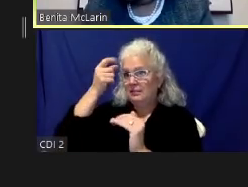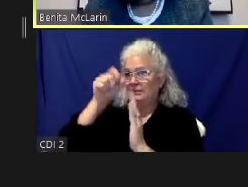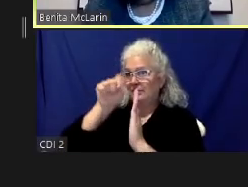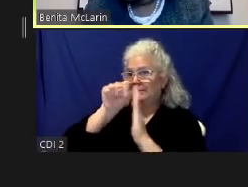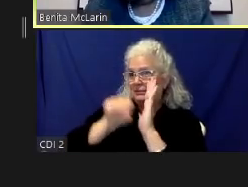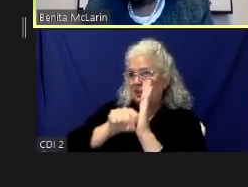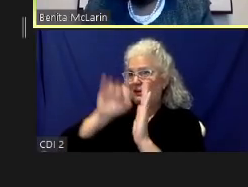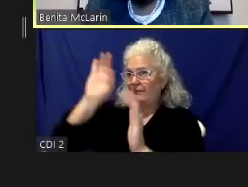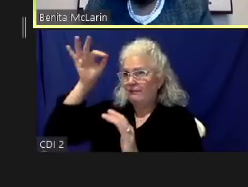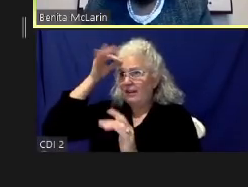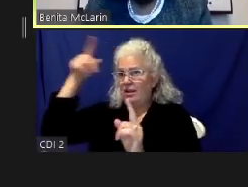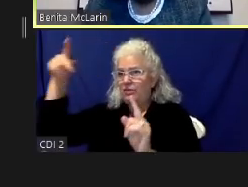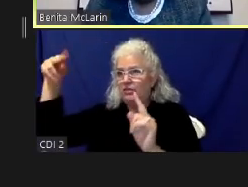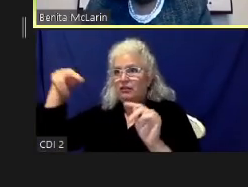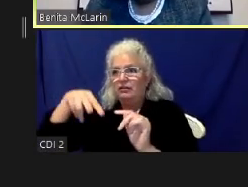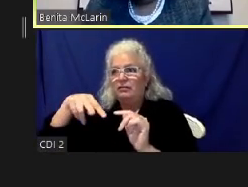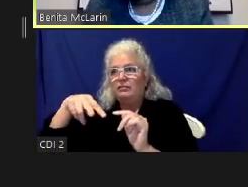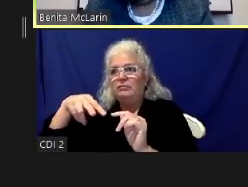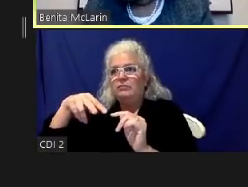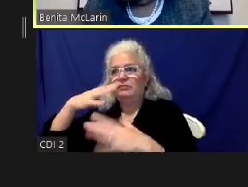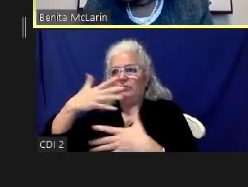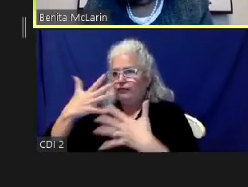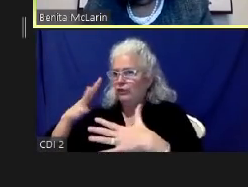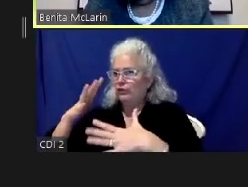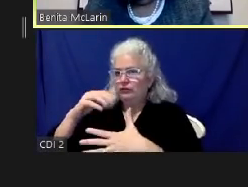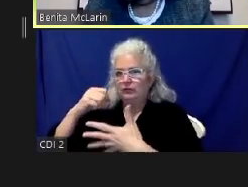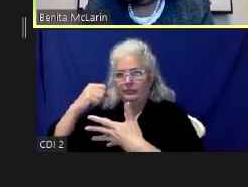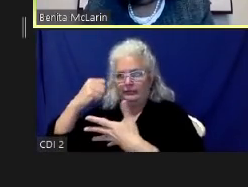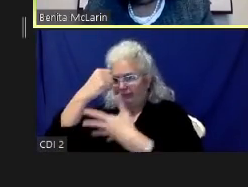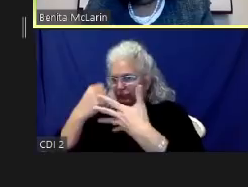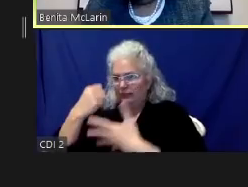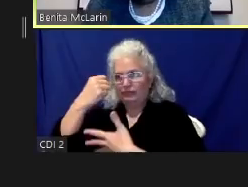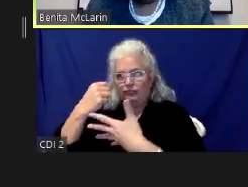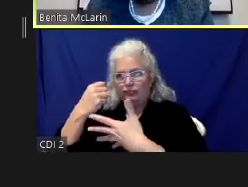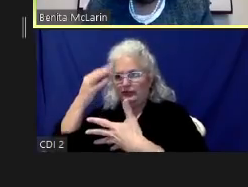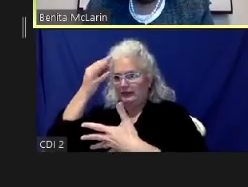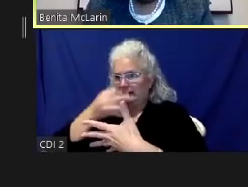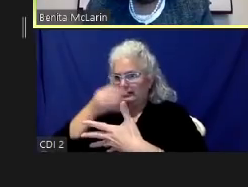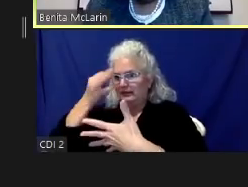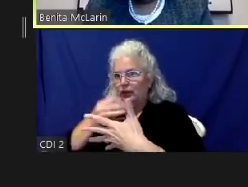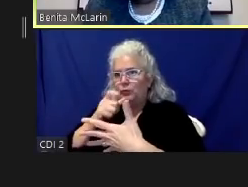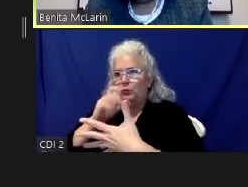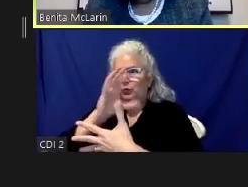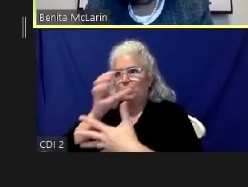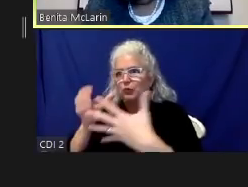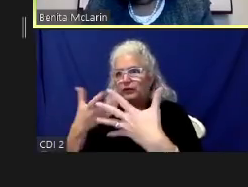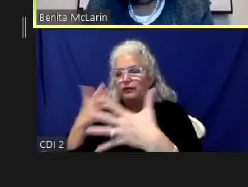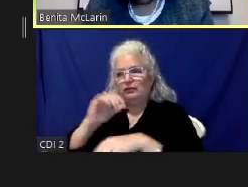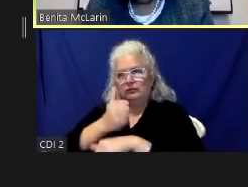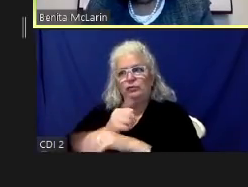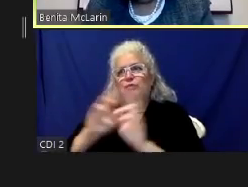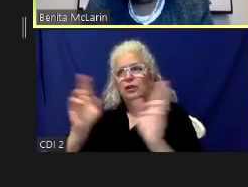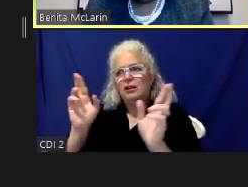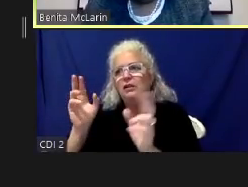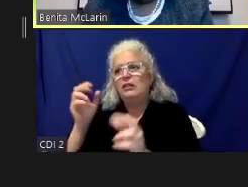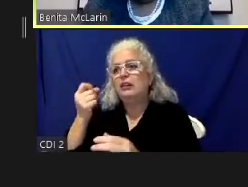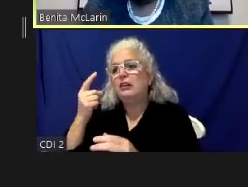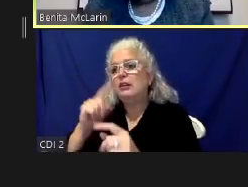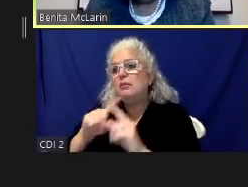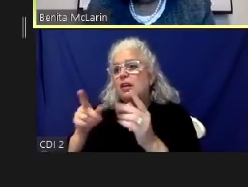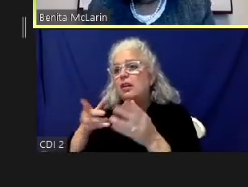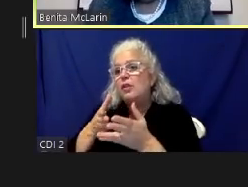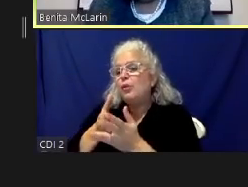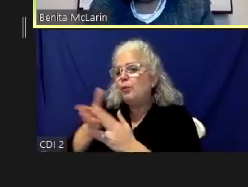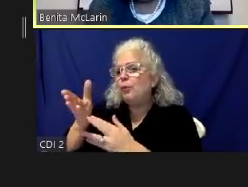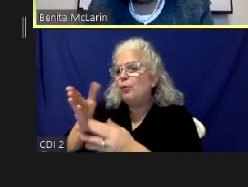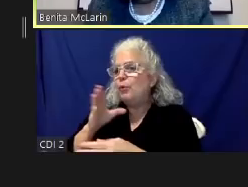cannot change that. However, we believe the community advisory board can play a vital role and help us best reach